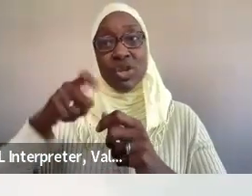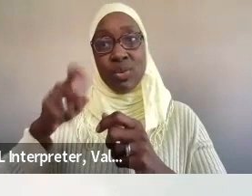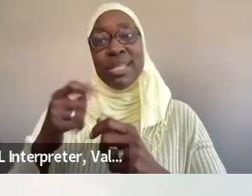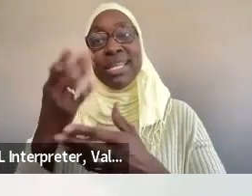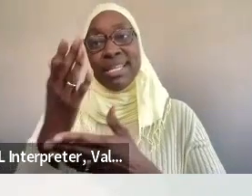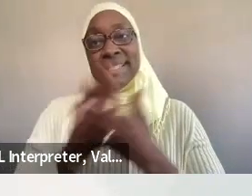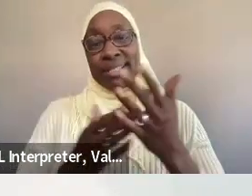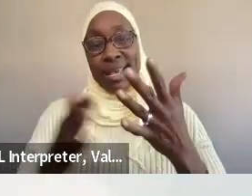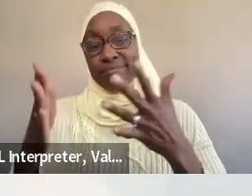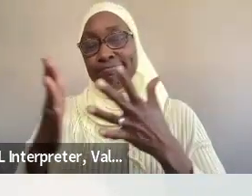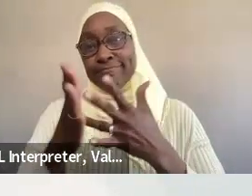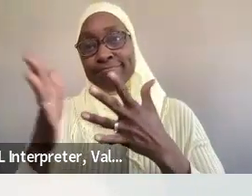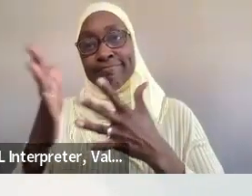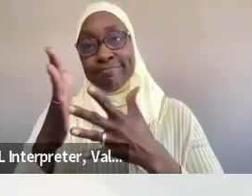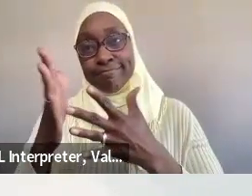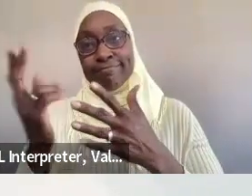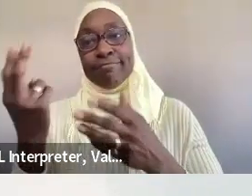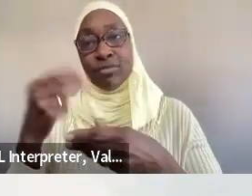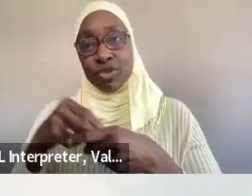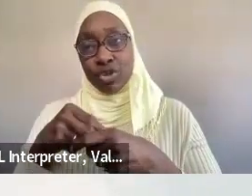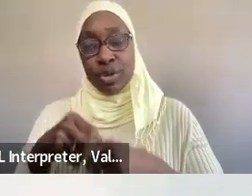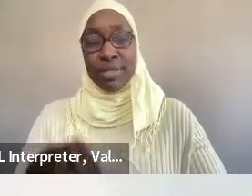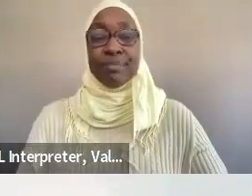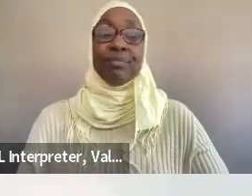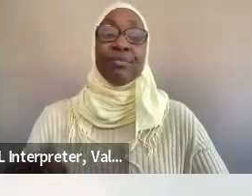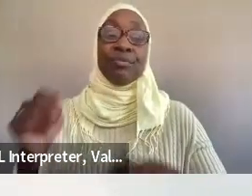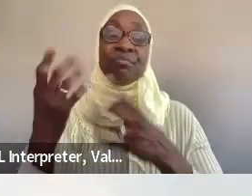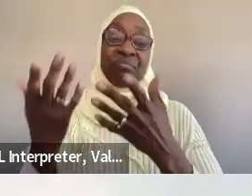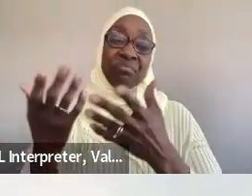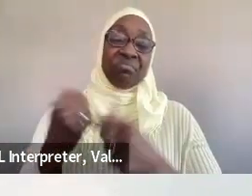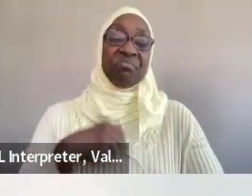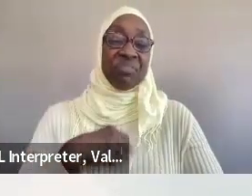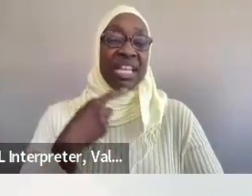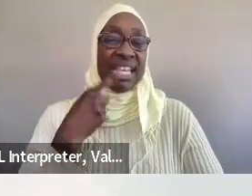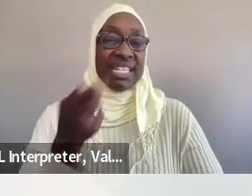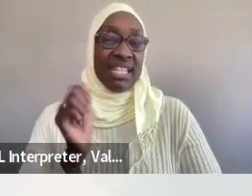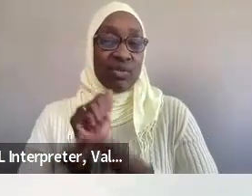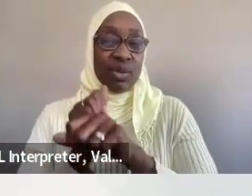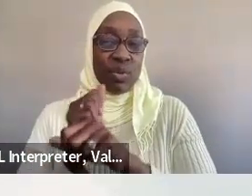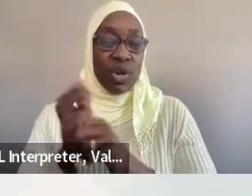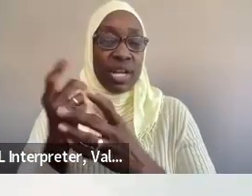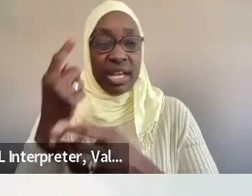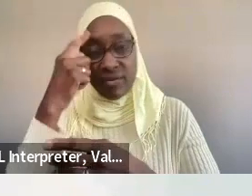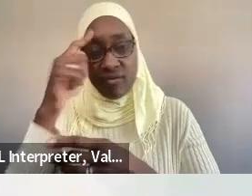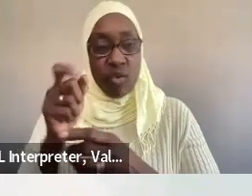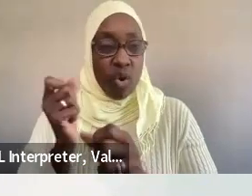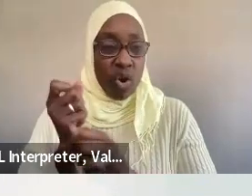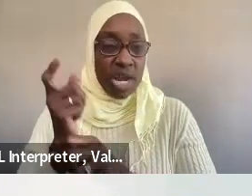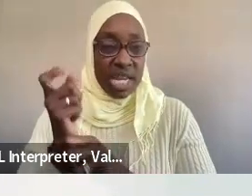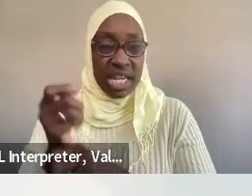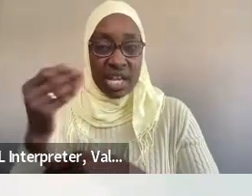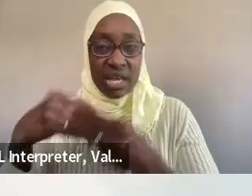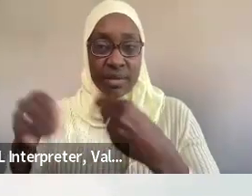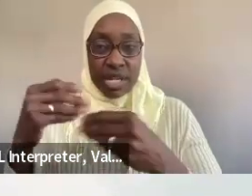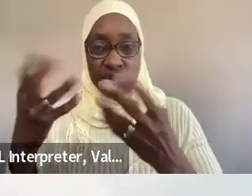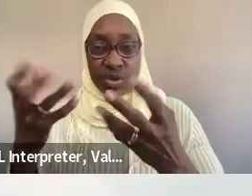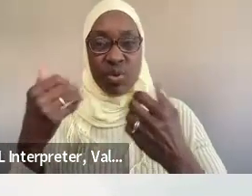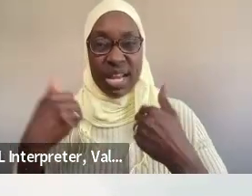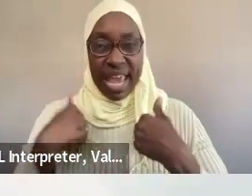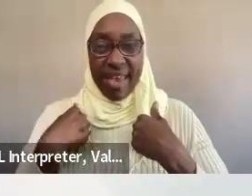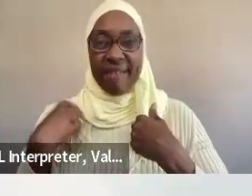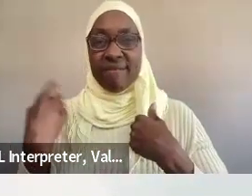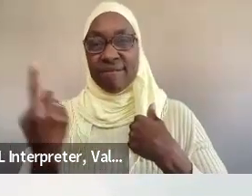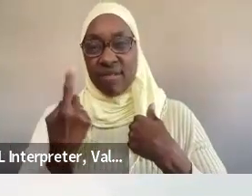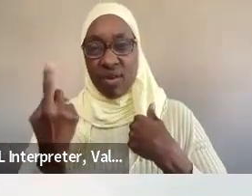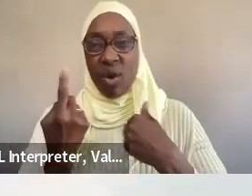working towards a yearly budget instead of supplemental budgets for different events, just so that we always have funding we can rely on. And